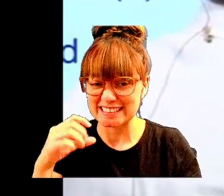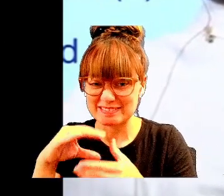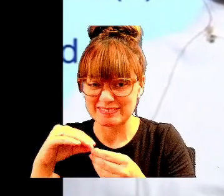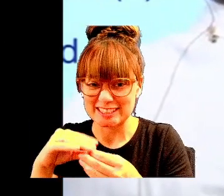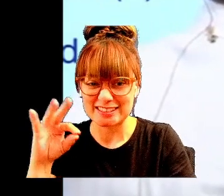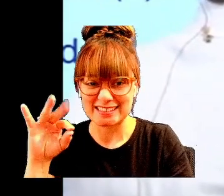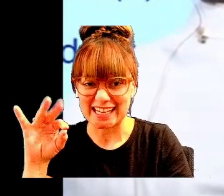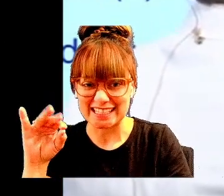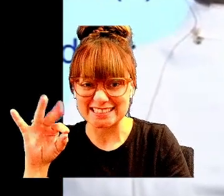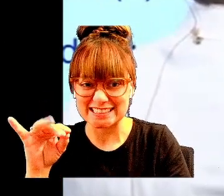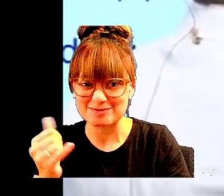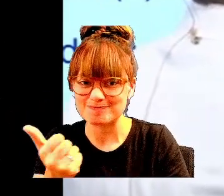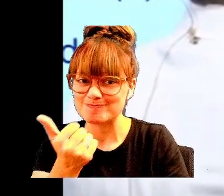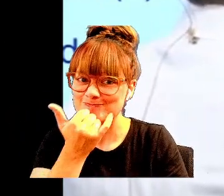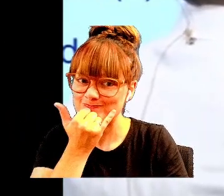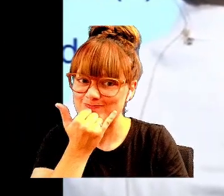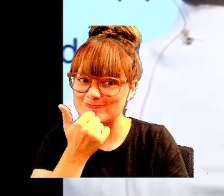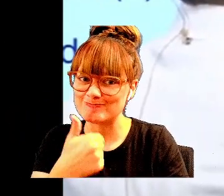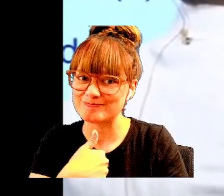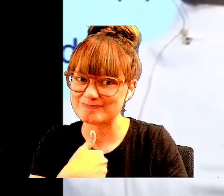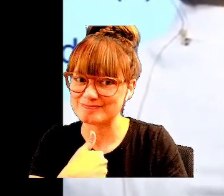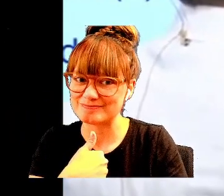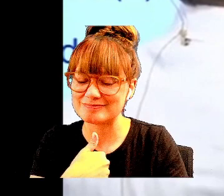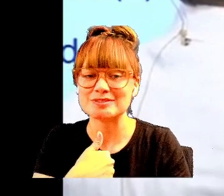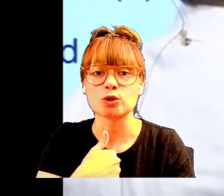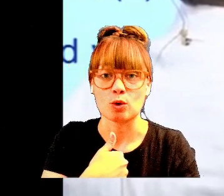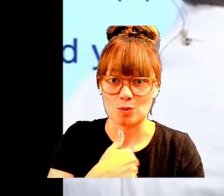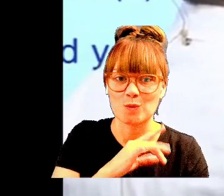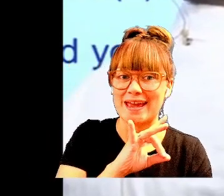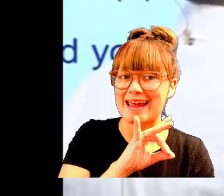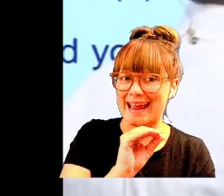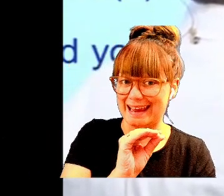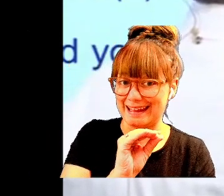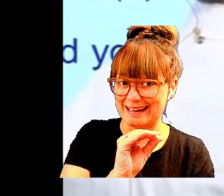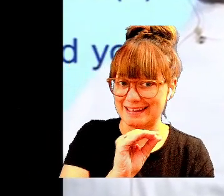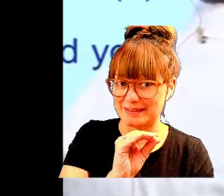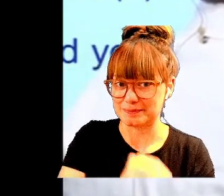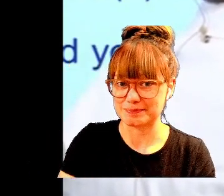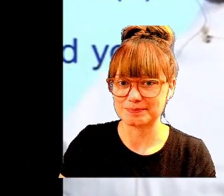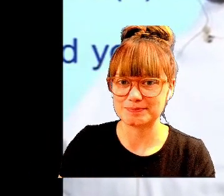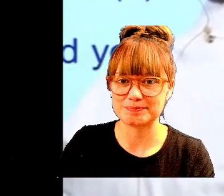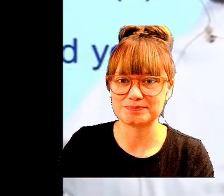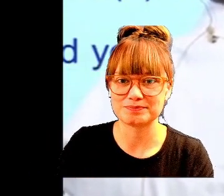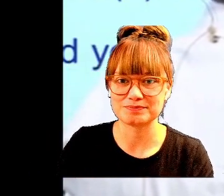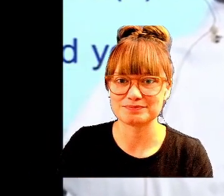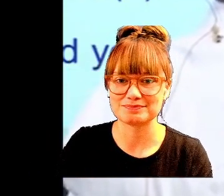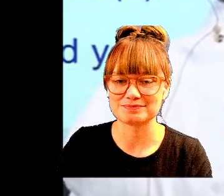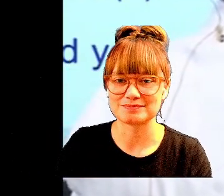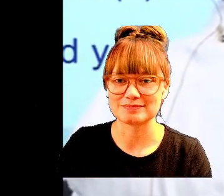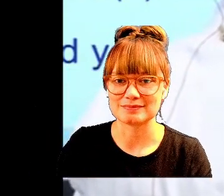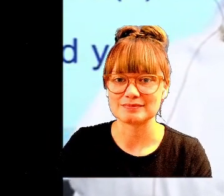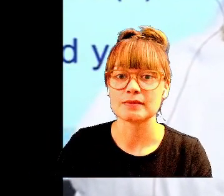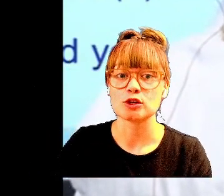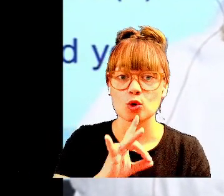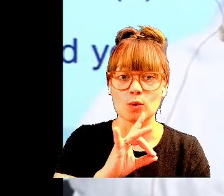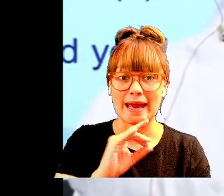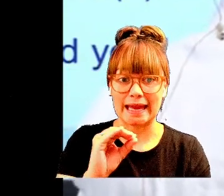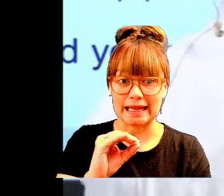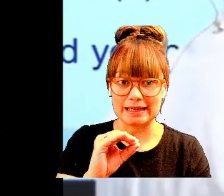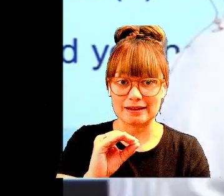So y equals 16 times 5 is 80 with 2 zeros. So 80 with 2